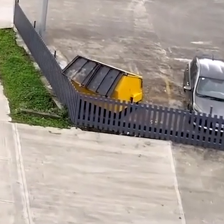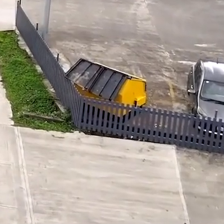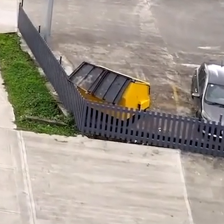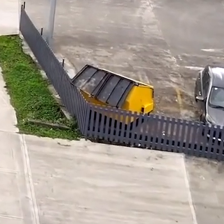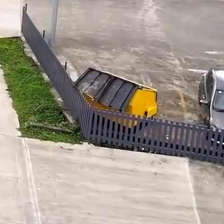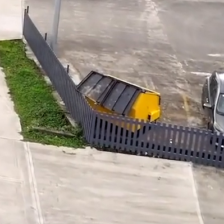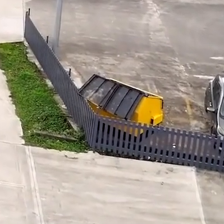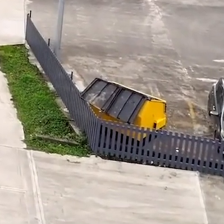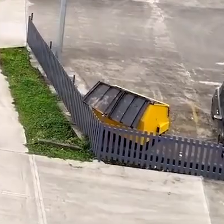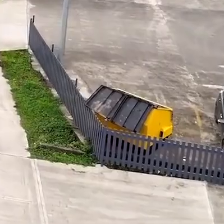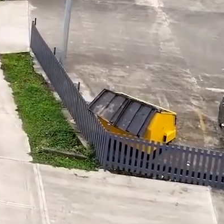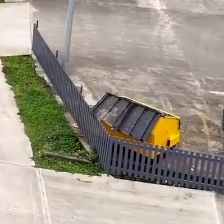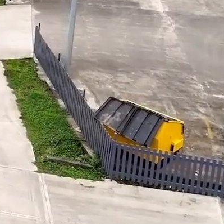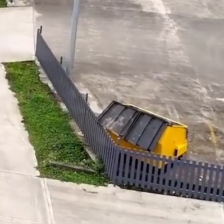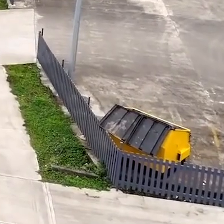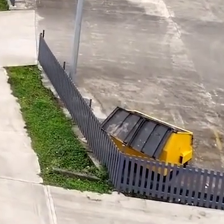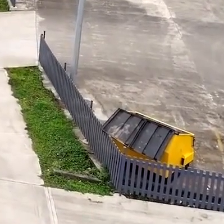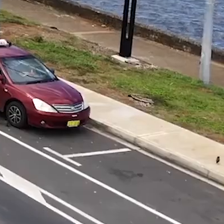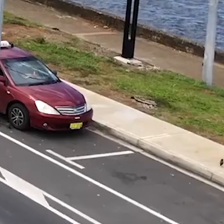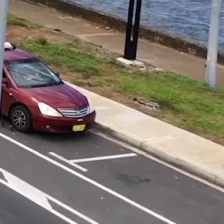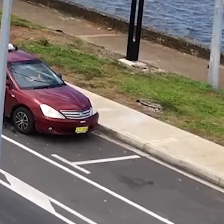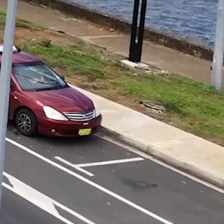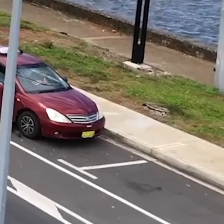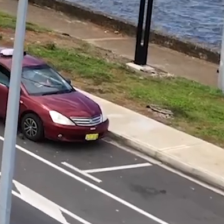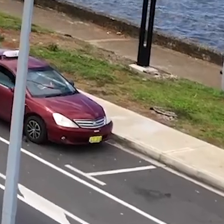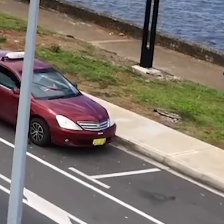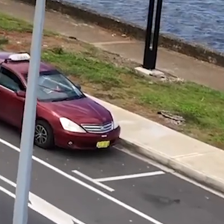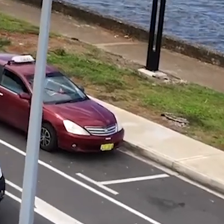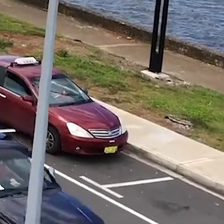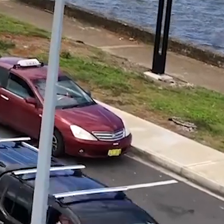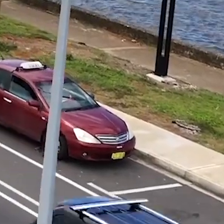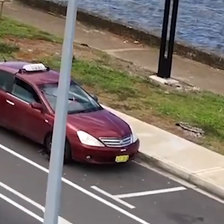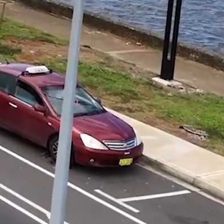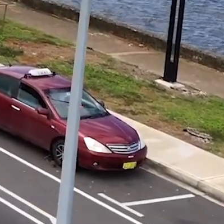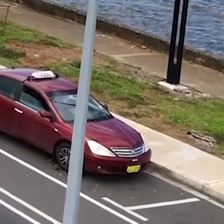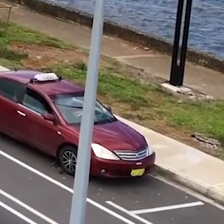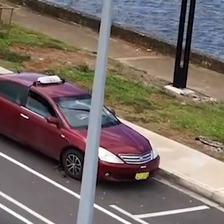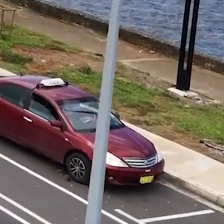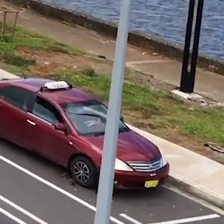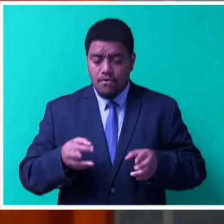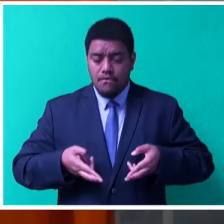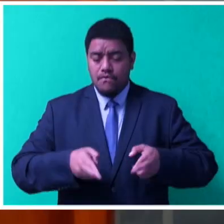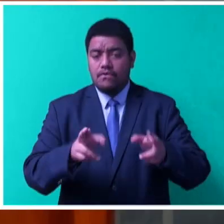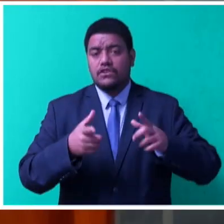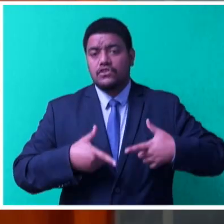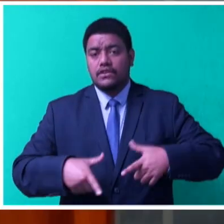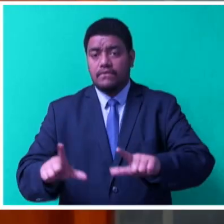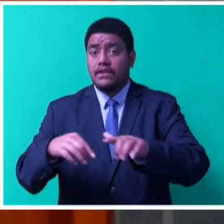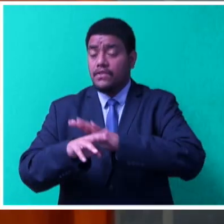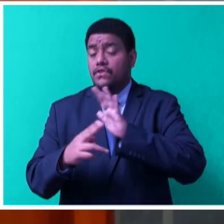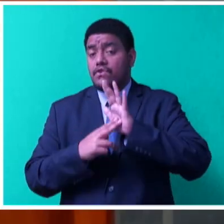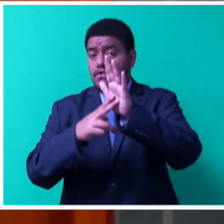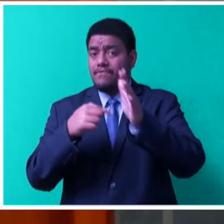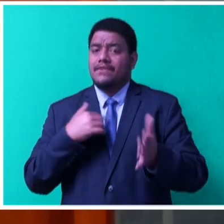Government recognizes this investment as a priority to improve road travel. In the Northern Division, I'm